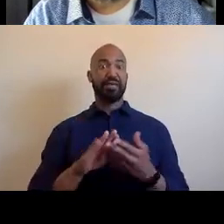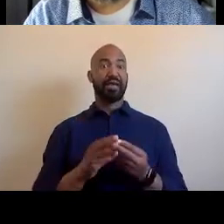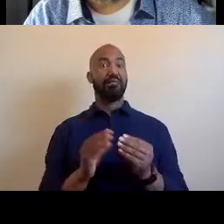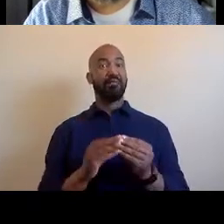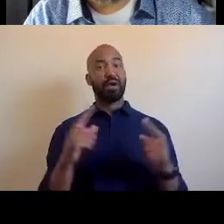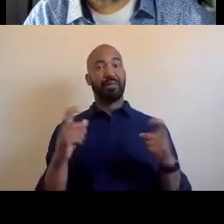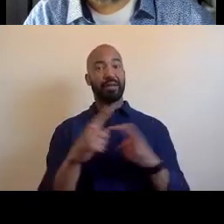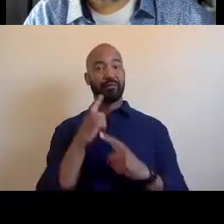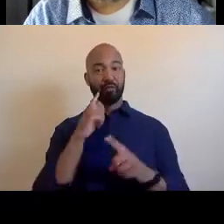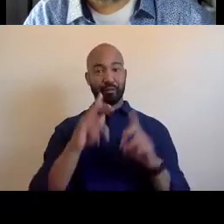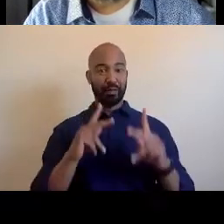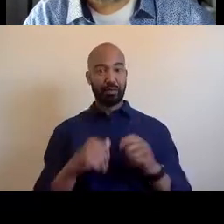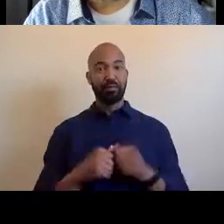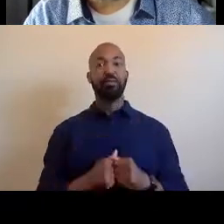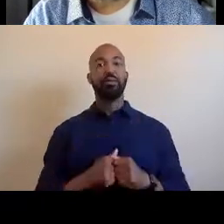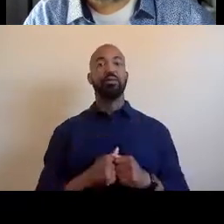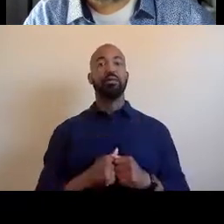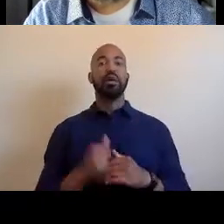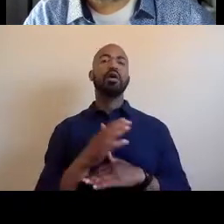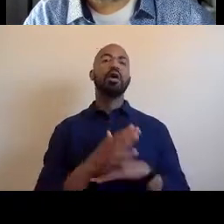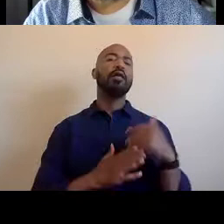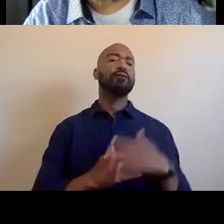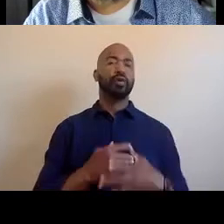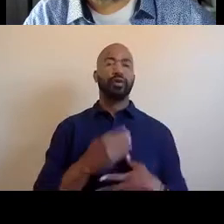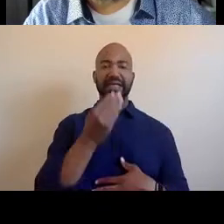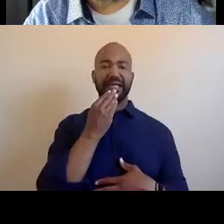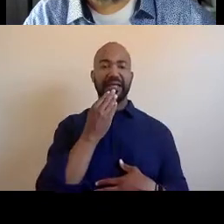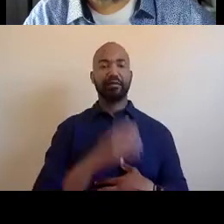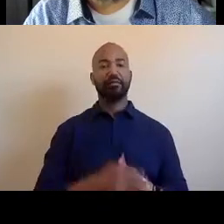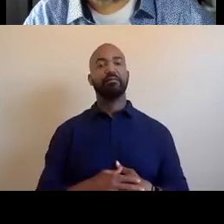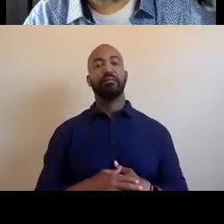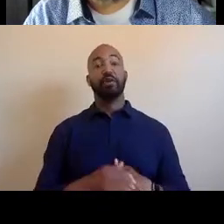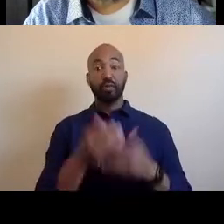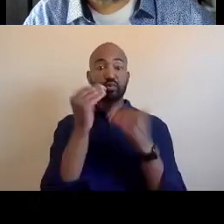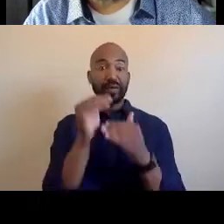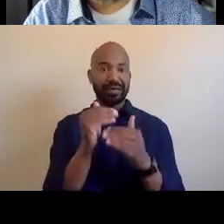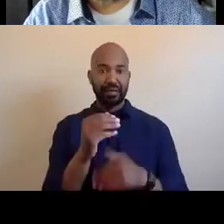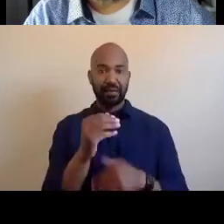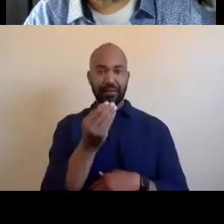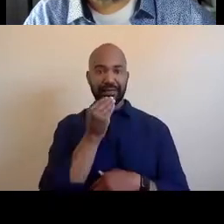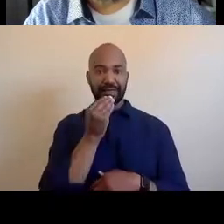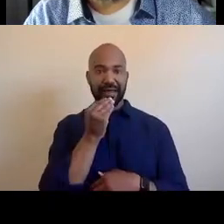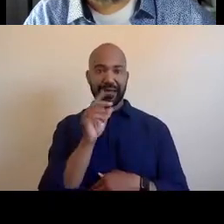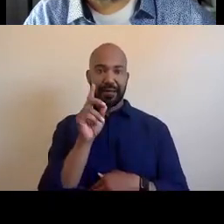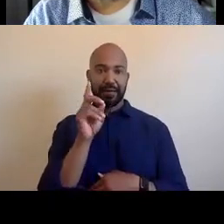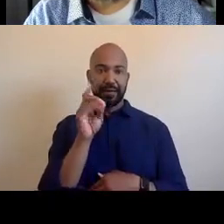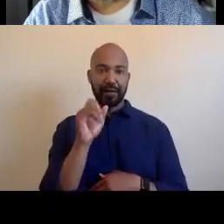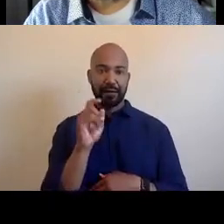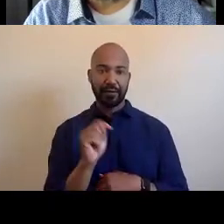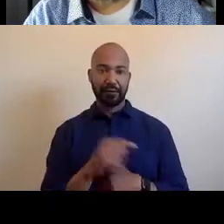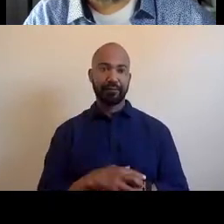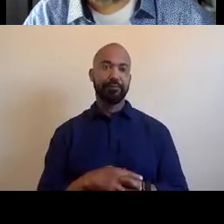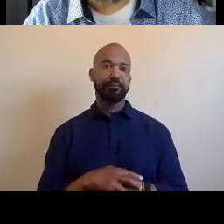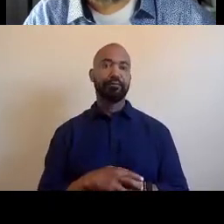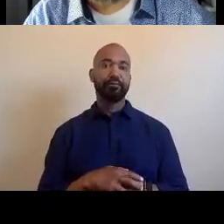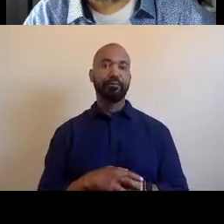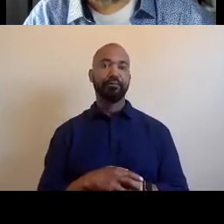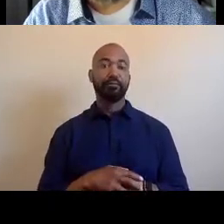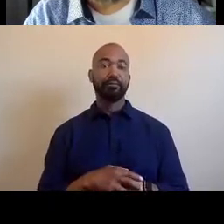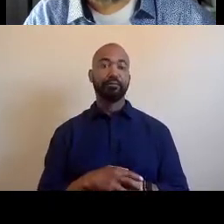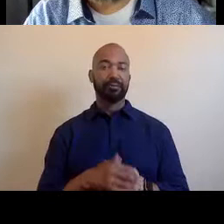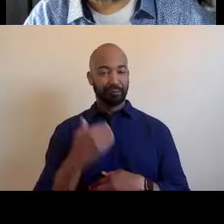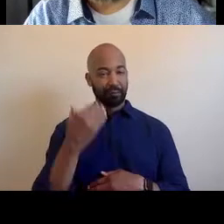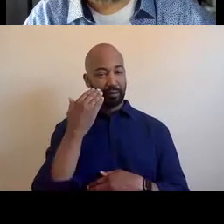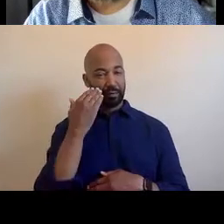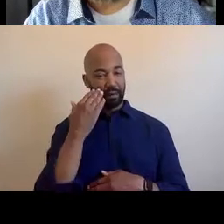restrictive diets can occur, just disordered eating can emerge in our life for a variety